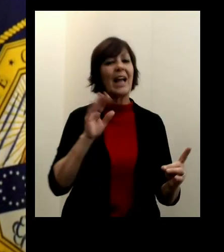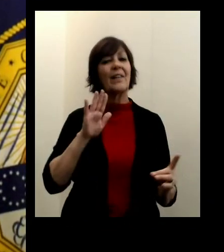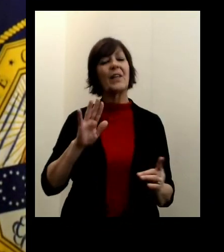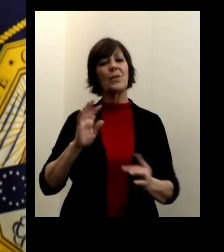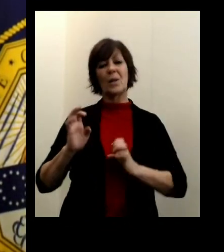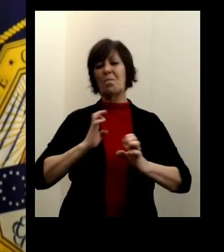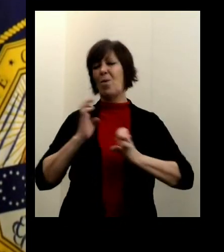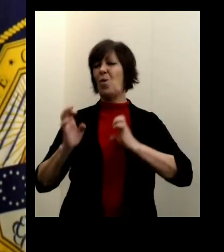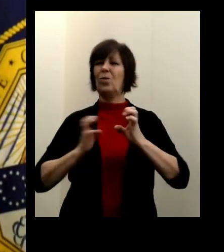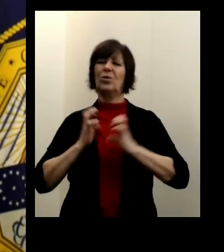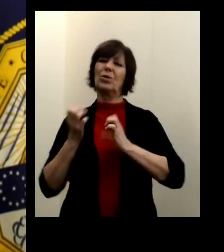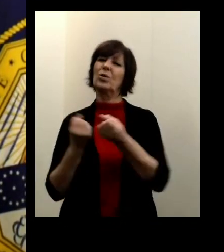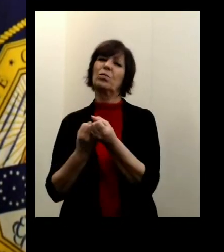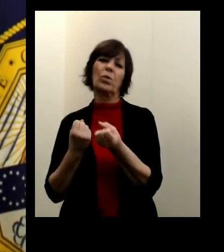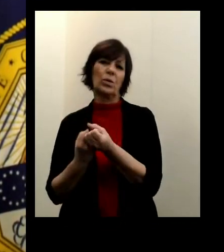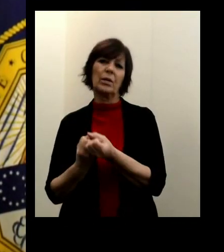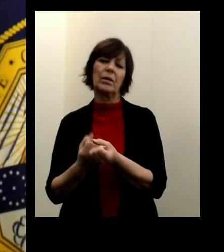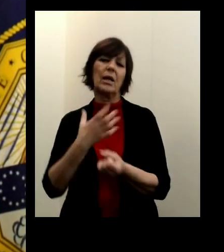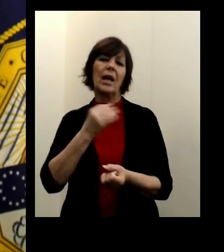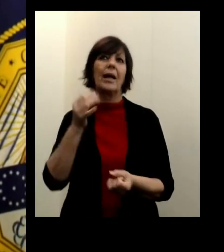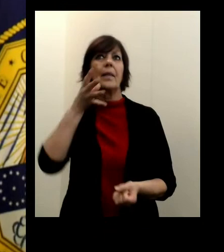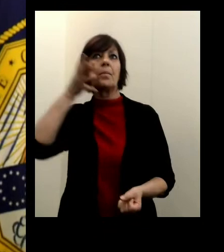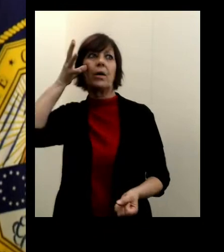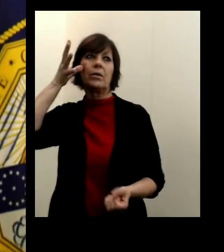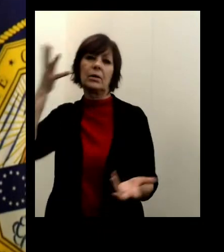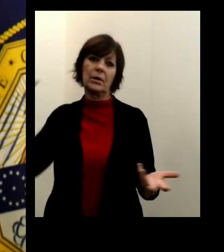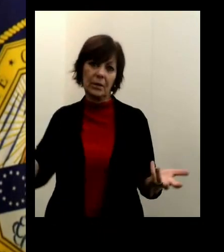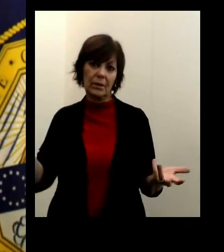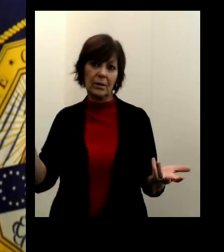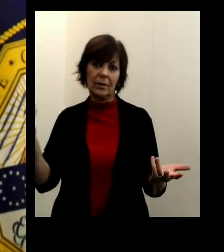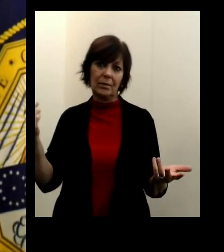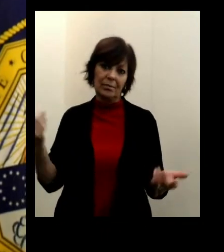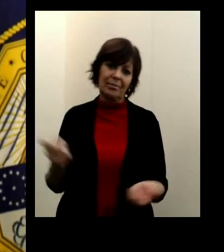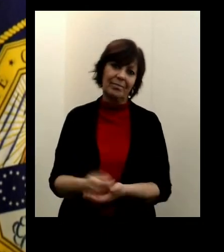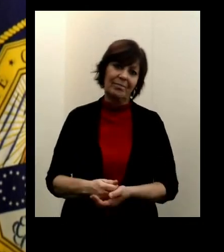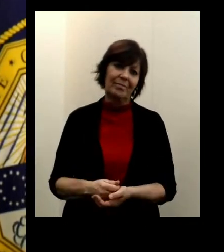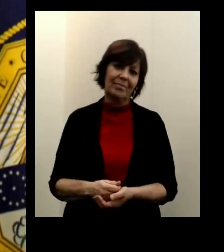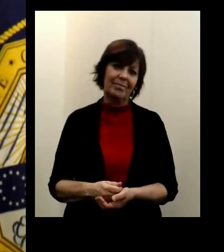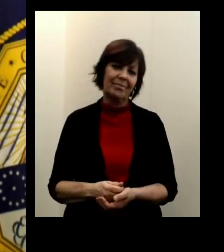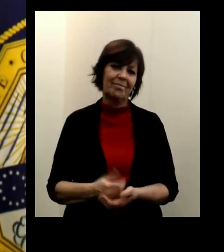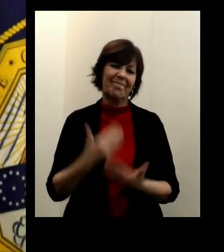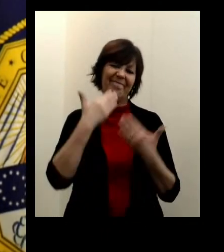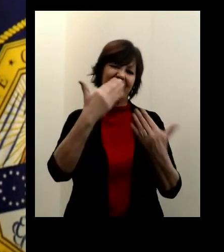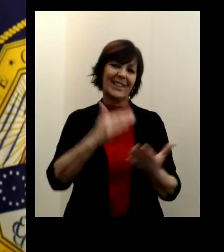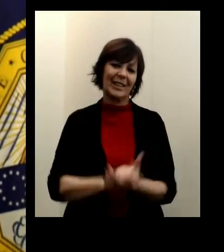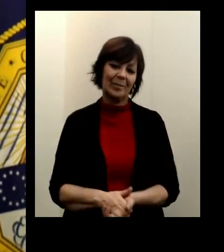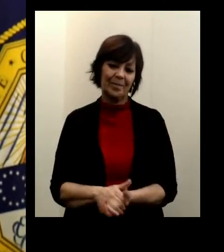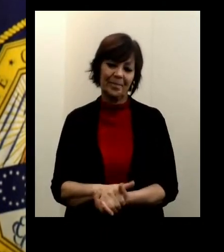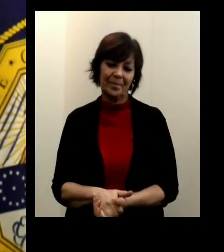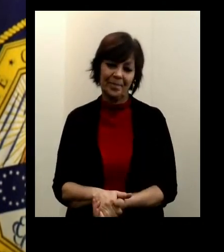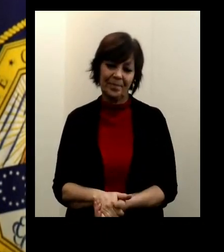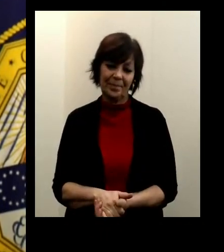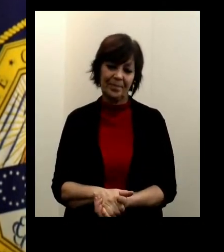with social and emotional support, and also help the parents when they have to work. Thanks.